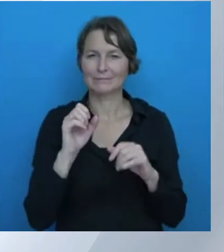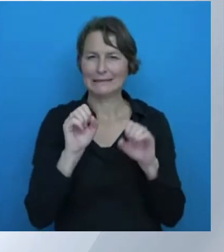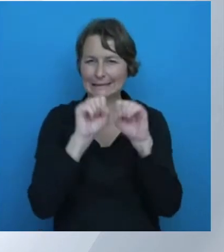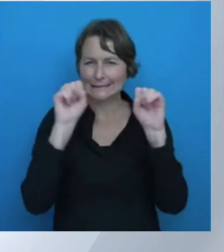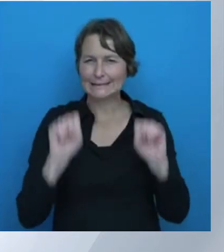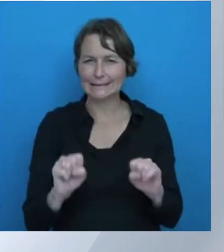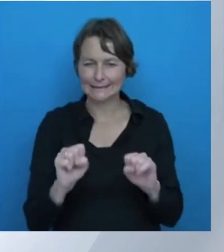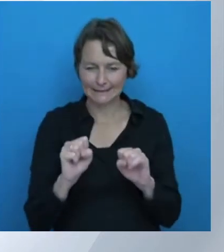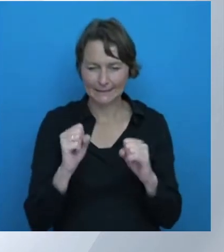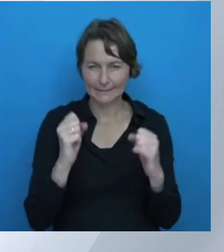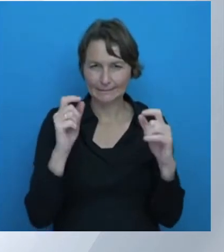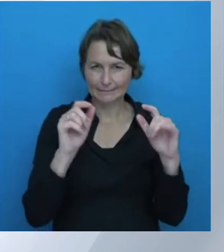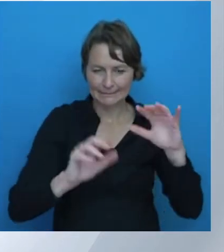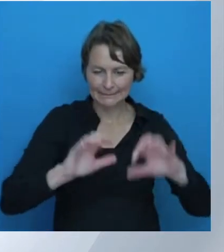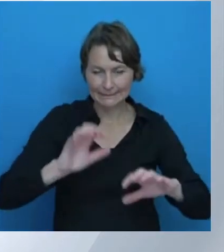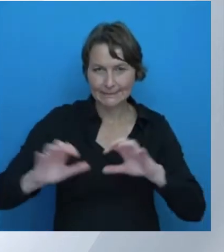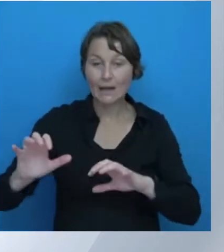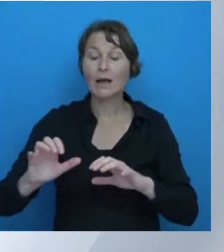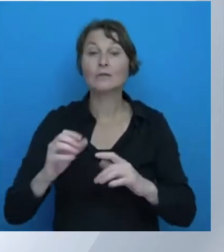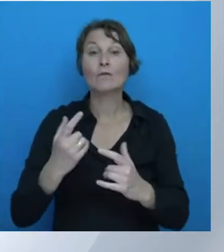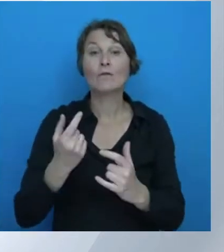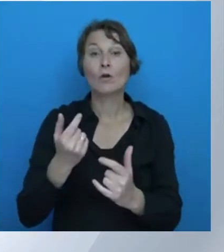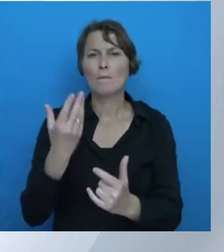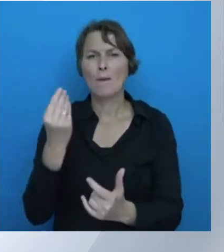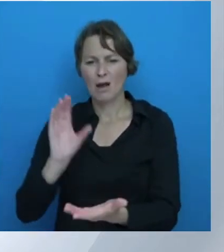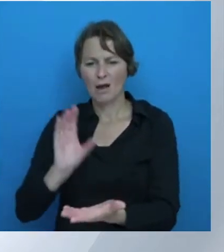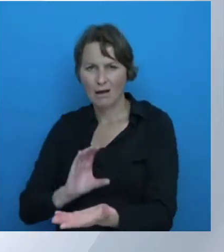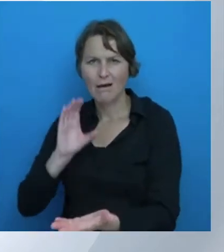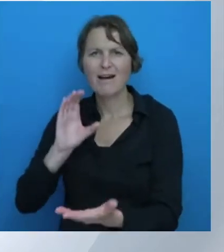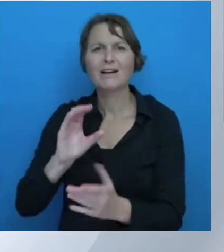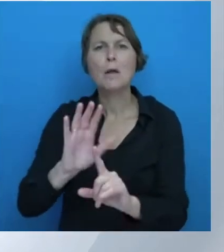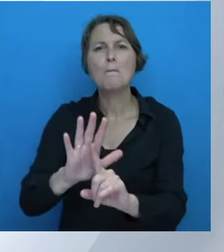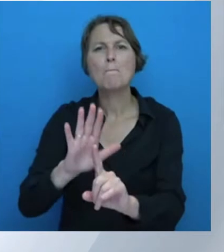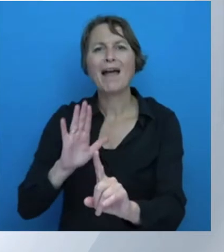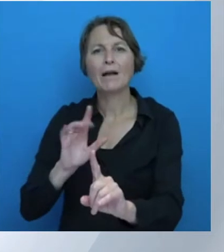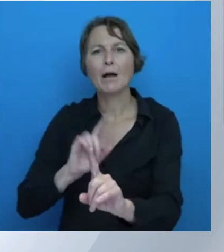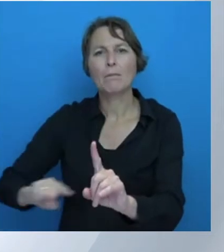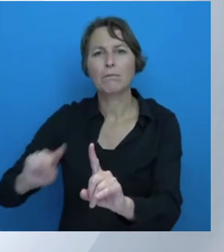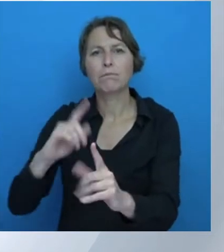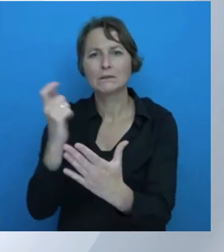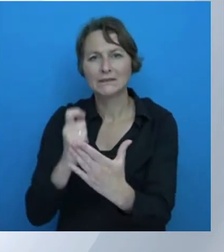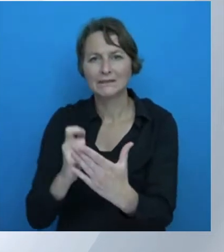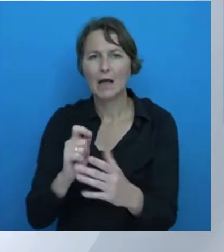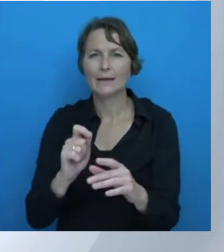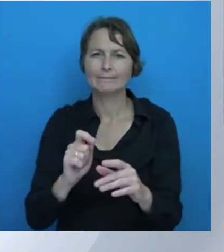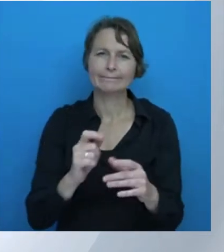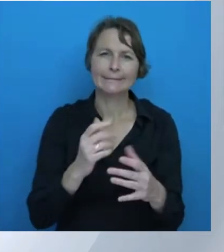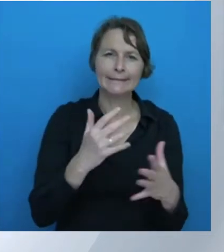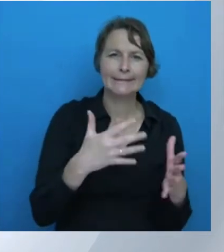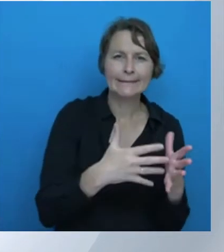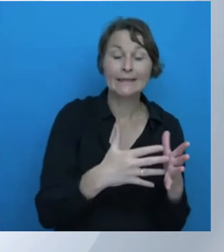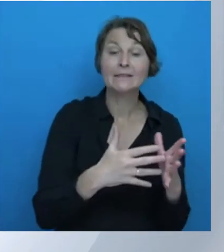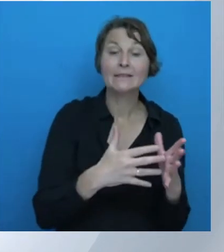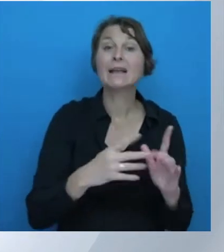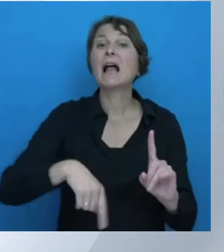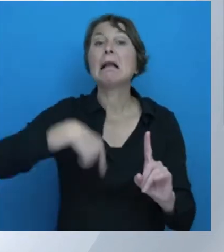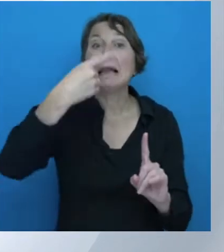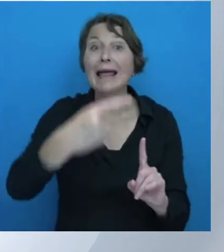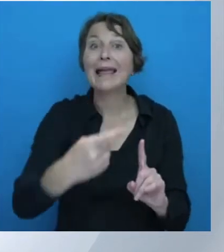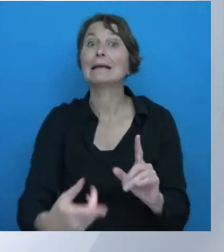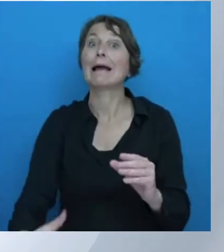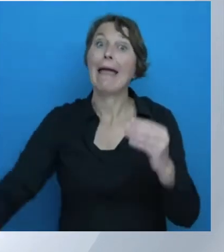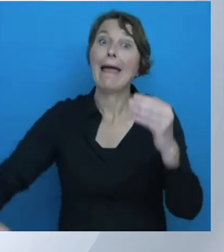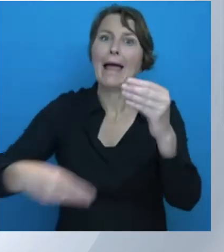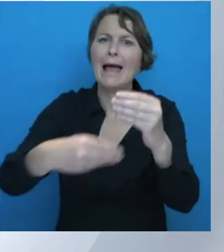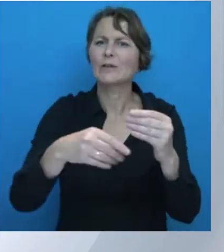instead of a large investment in your backlog design, coding, and testing, so we don't have to do bolt-on. And then as a result,